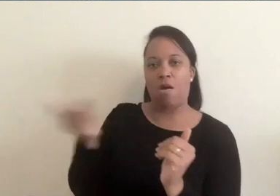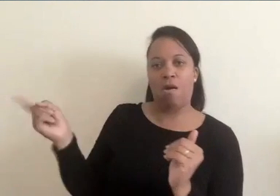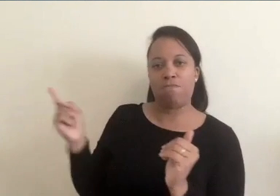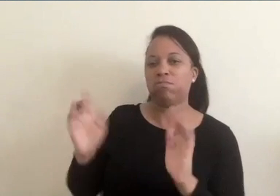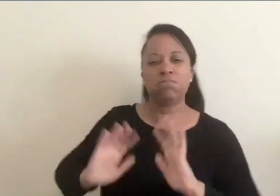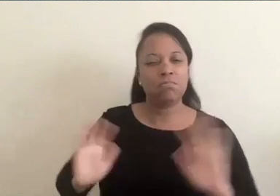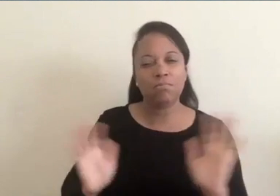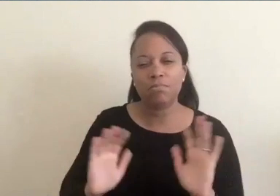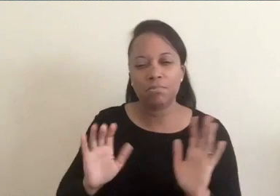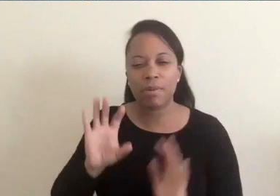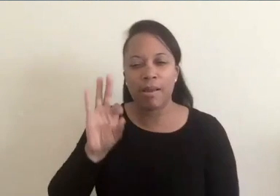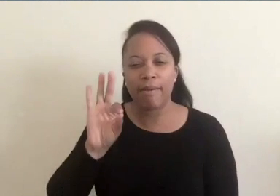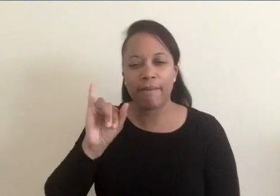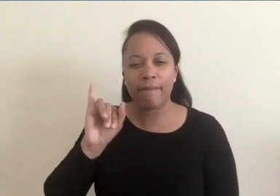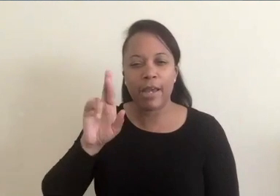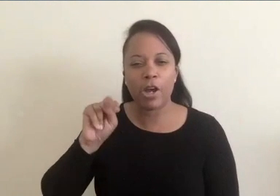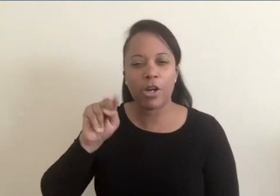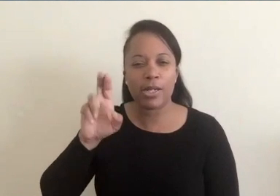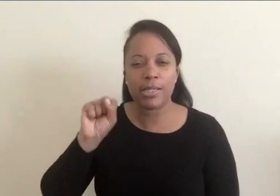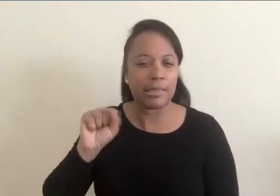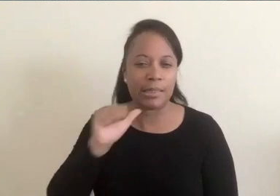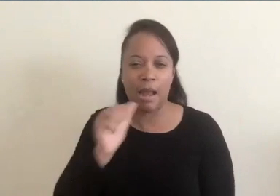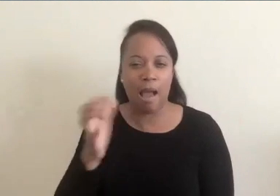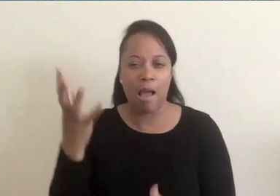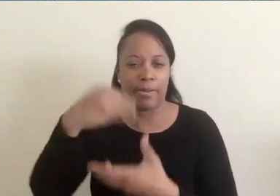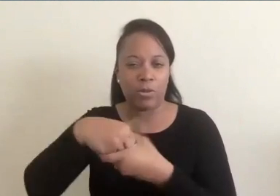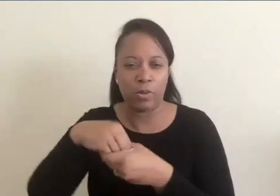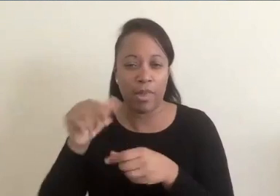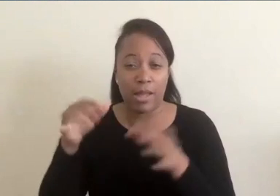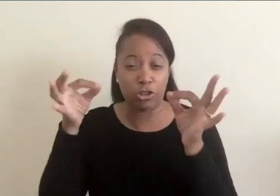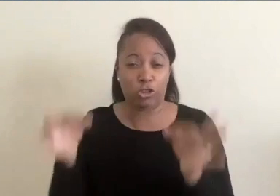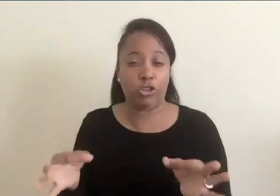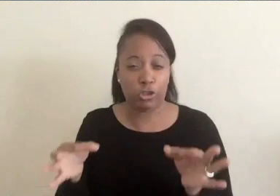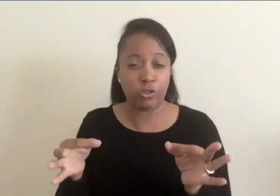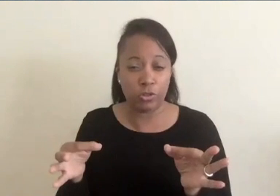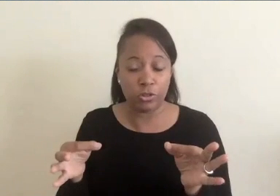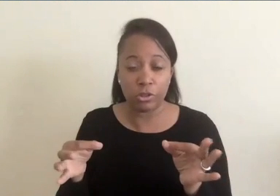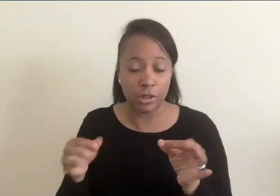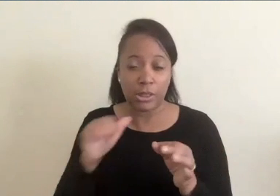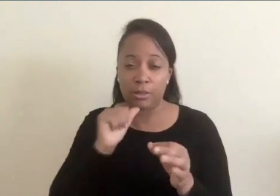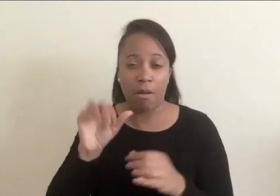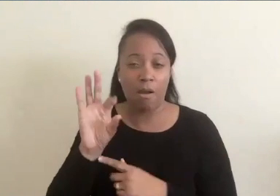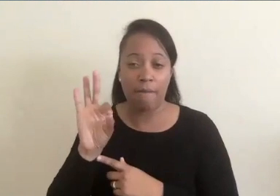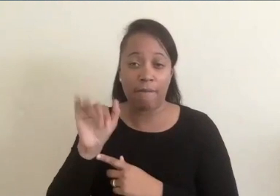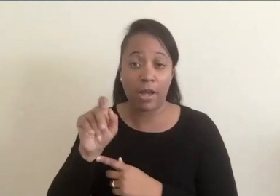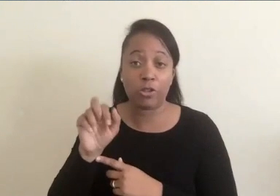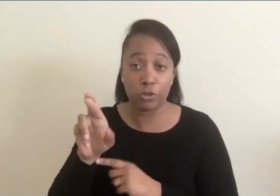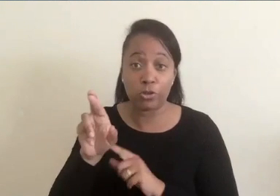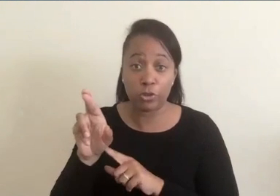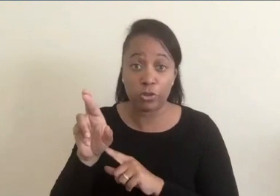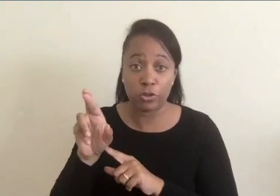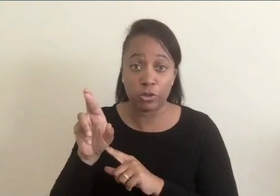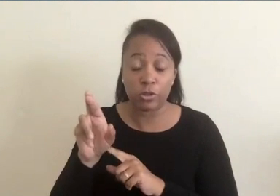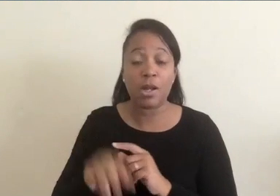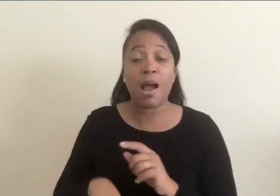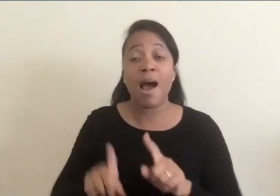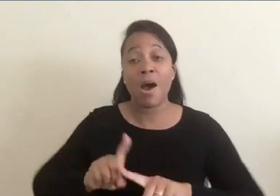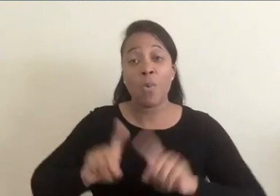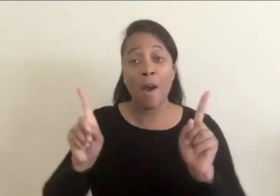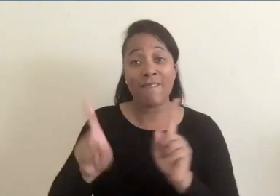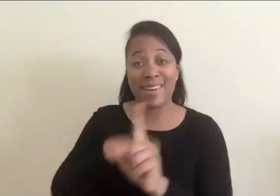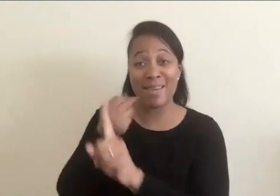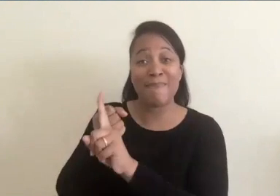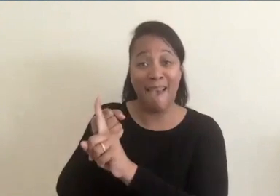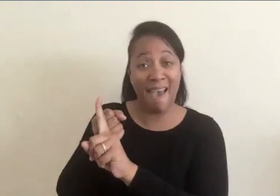well, that's not fair to other employees if we provide an accommodation. That's not going to be a factor. The effect on